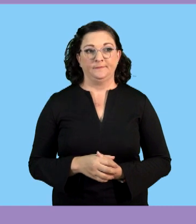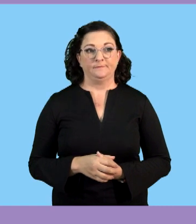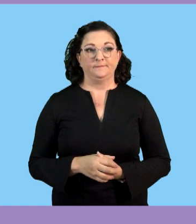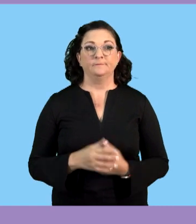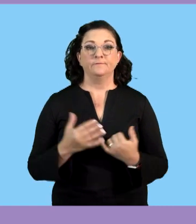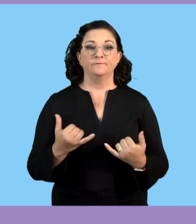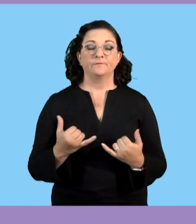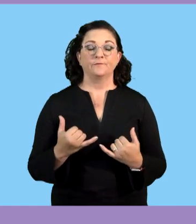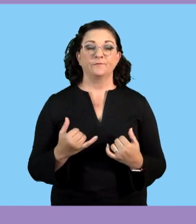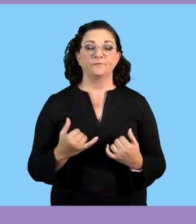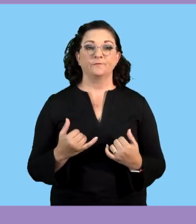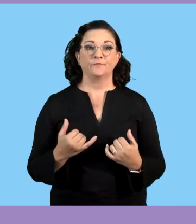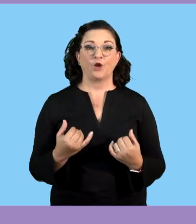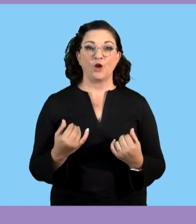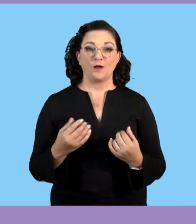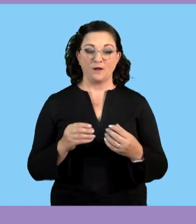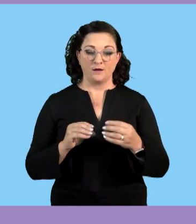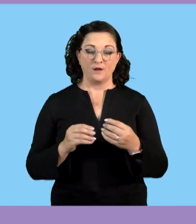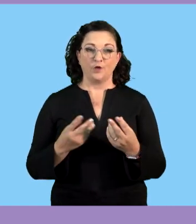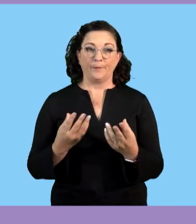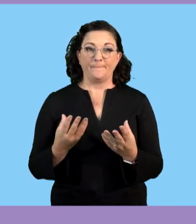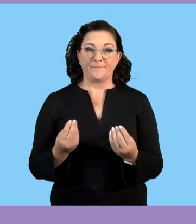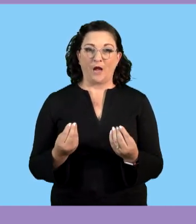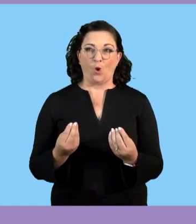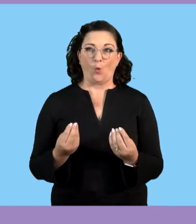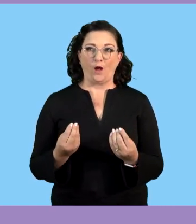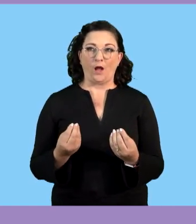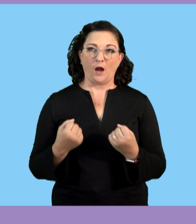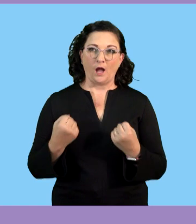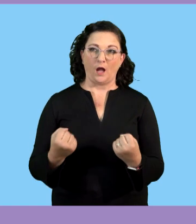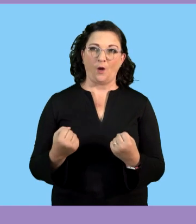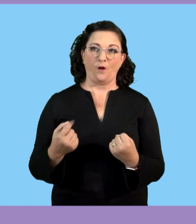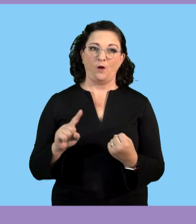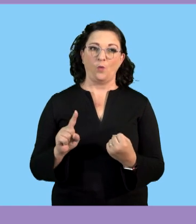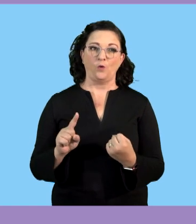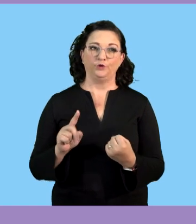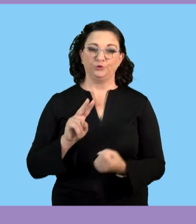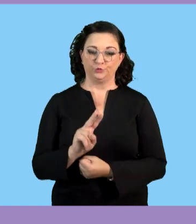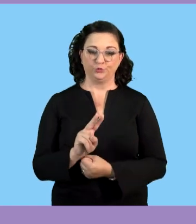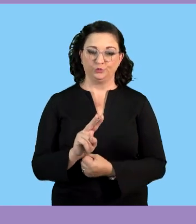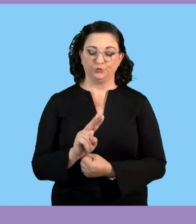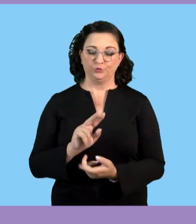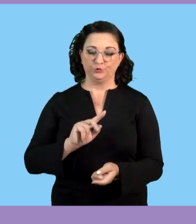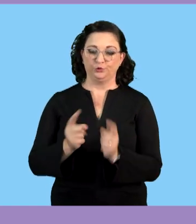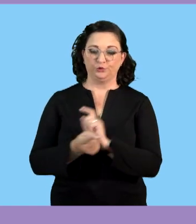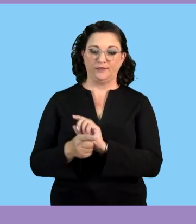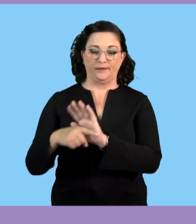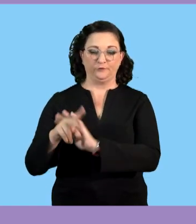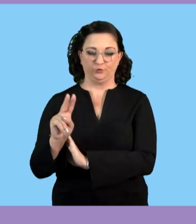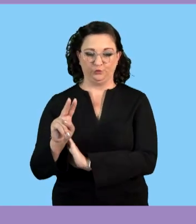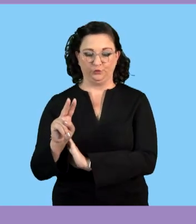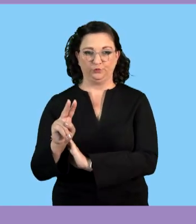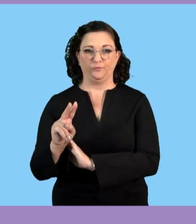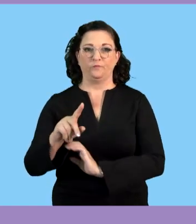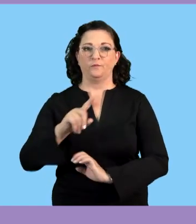this power, that's the denominator, and we are going to make it a numerator. That is going to give us 2 exponent a negative 2.